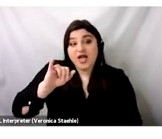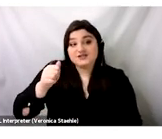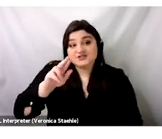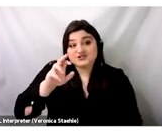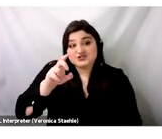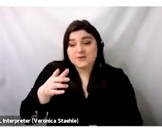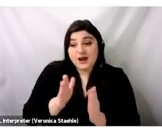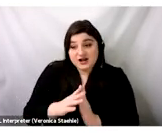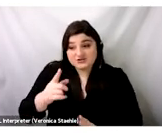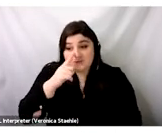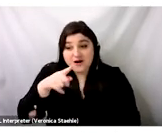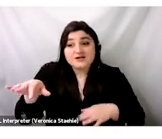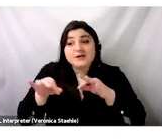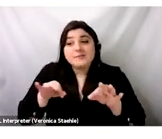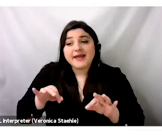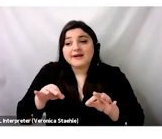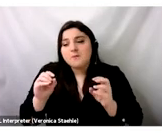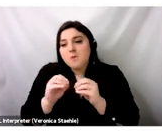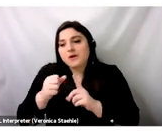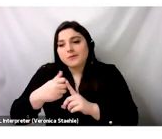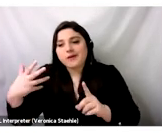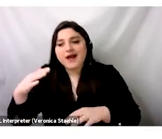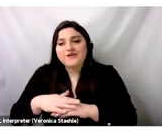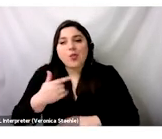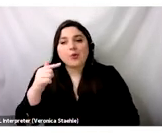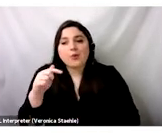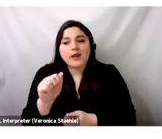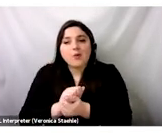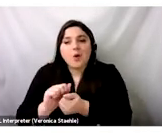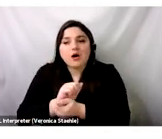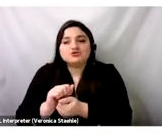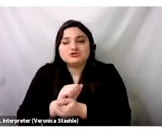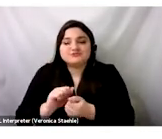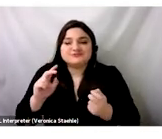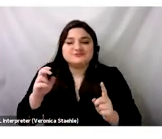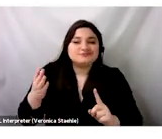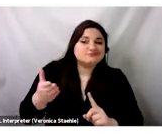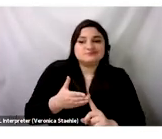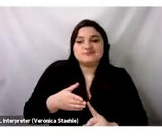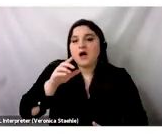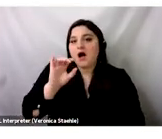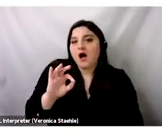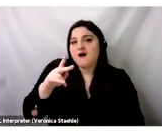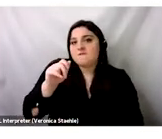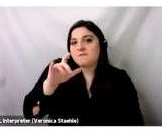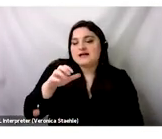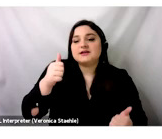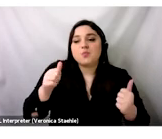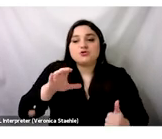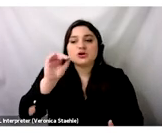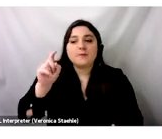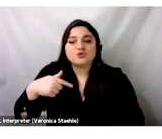can expand a little bit on the greenwashing of bioplastics and, you know, which are the major ones to